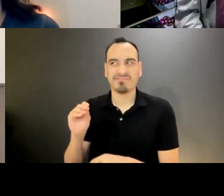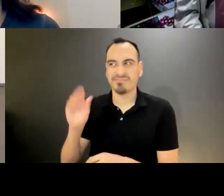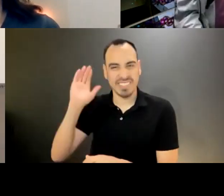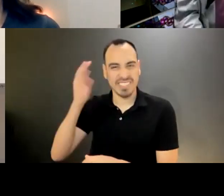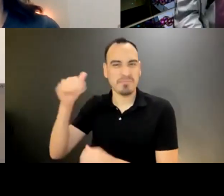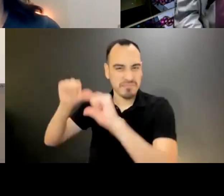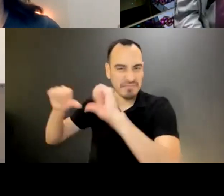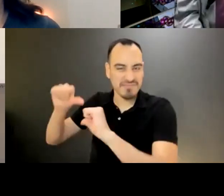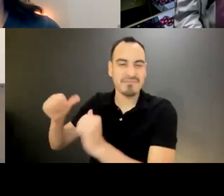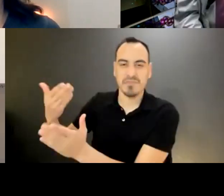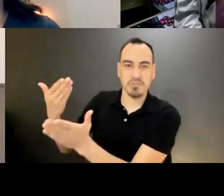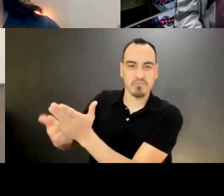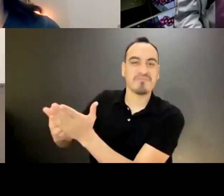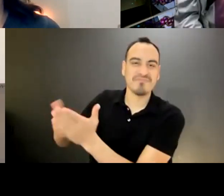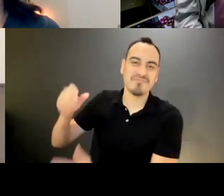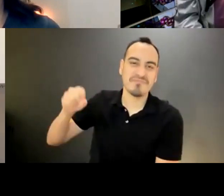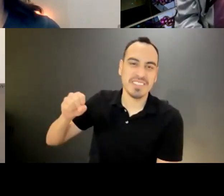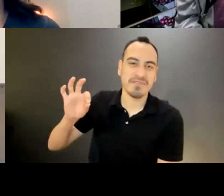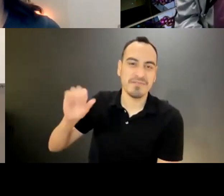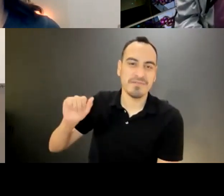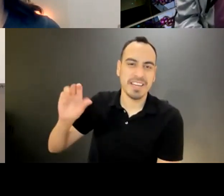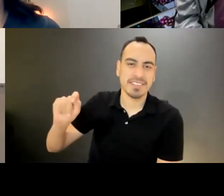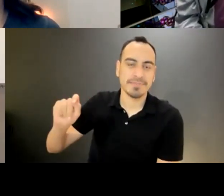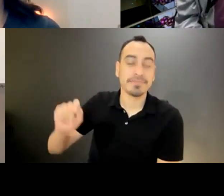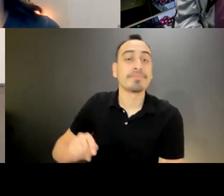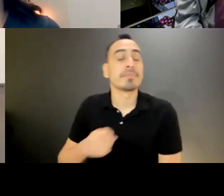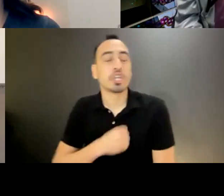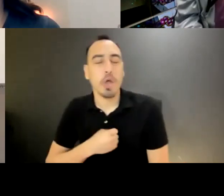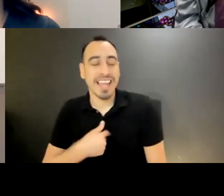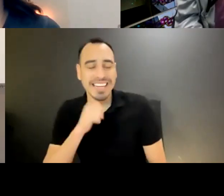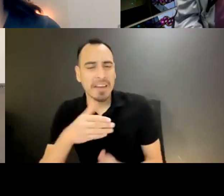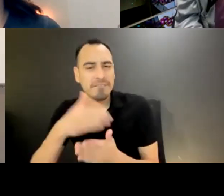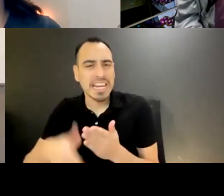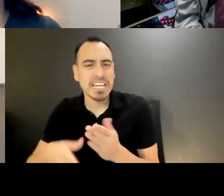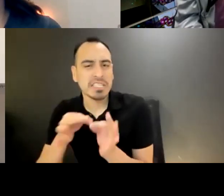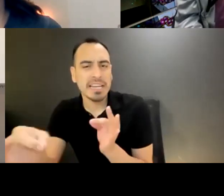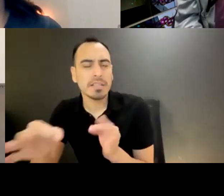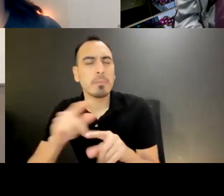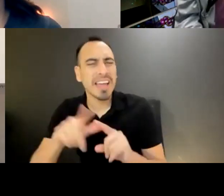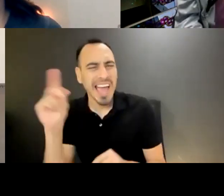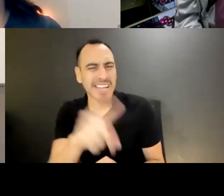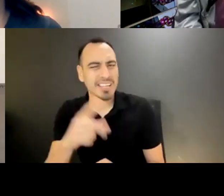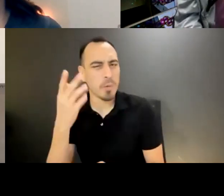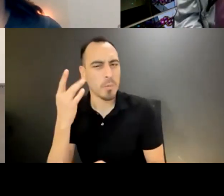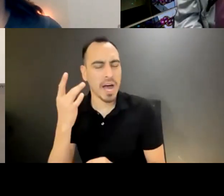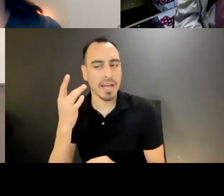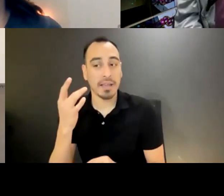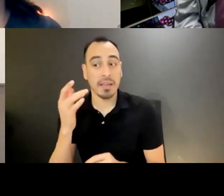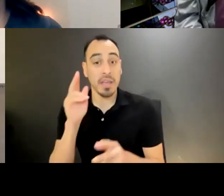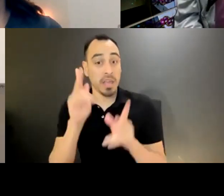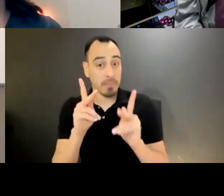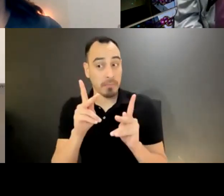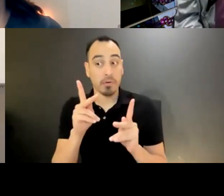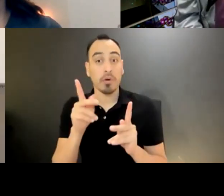And I apologize, I didn't finish the other part. They're trying to ask, why are individuals with